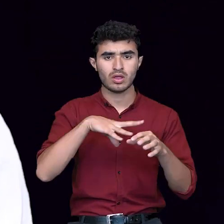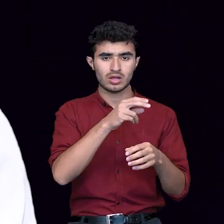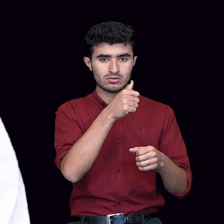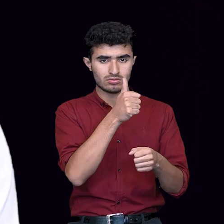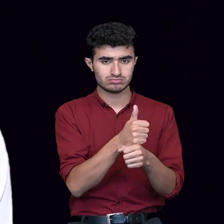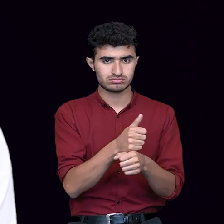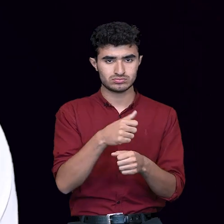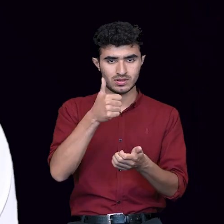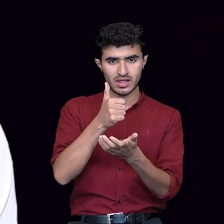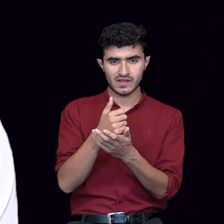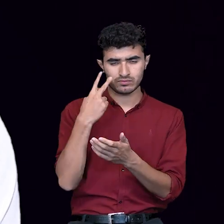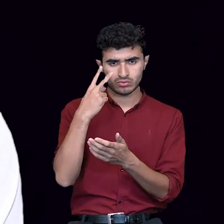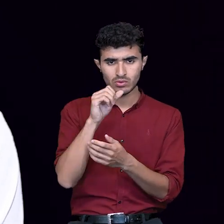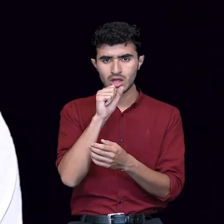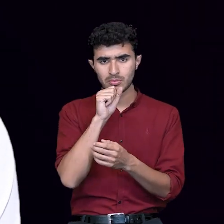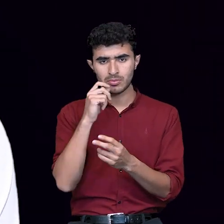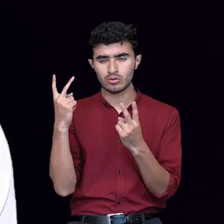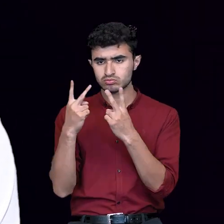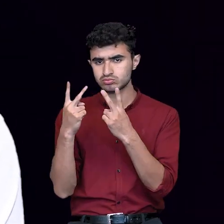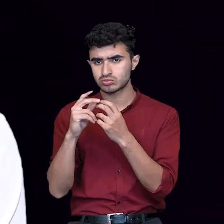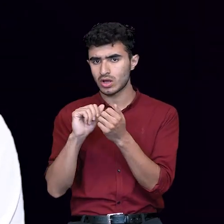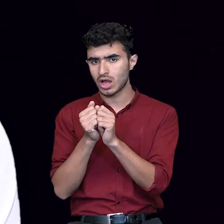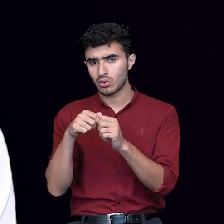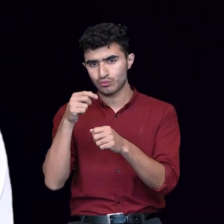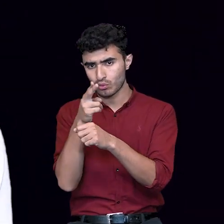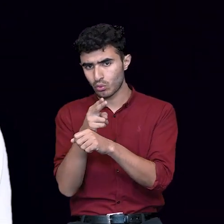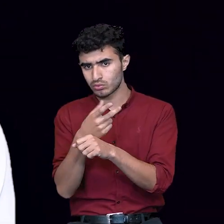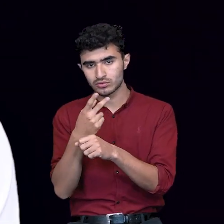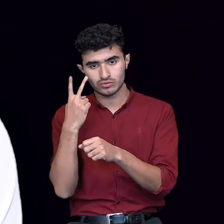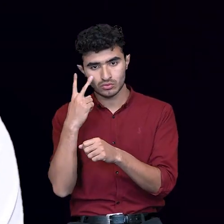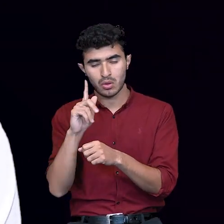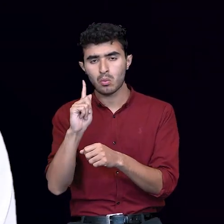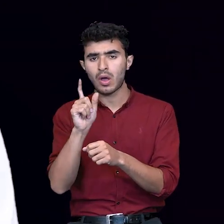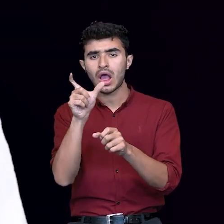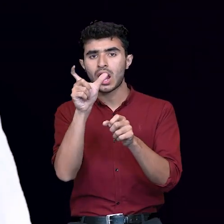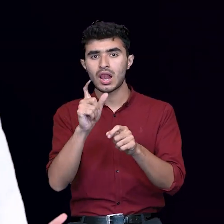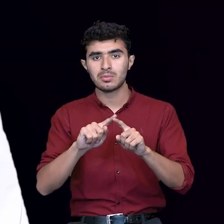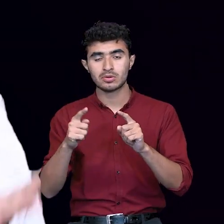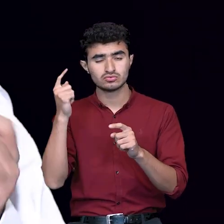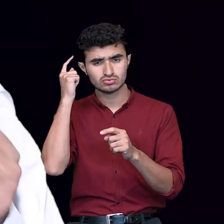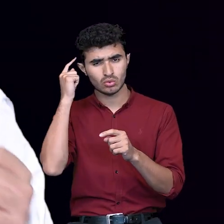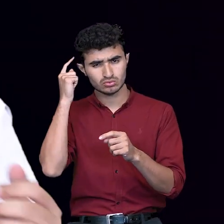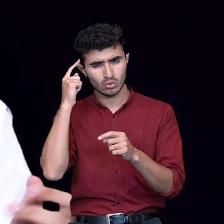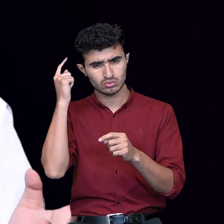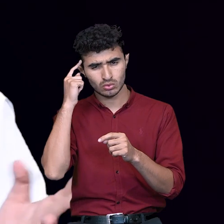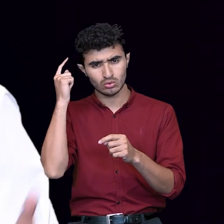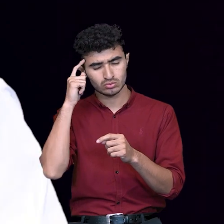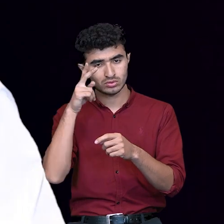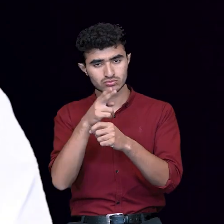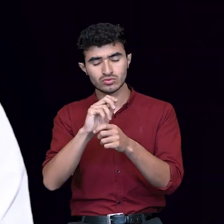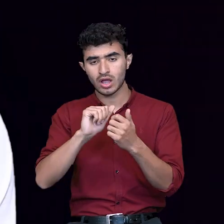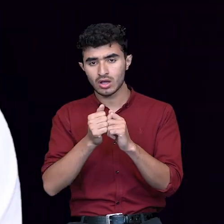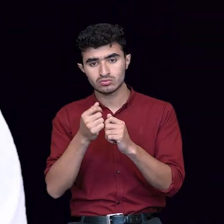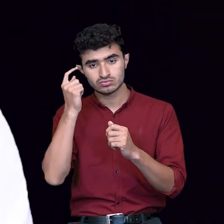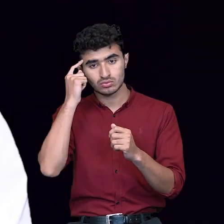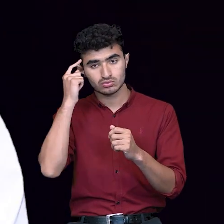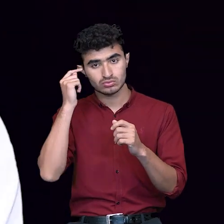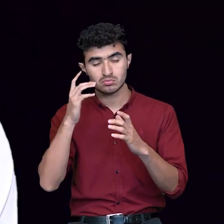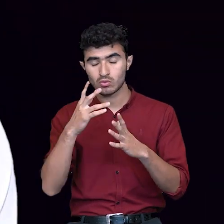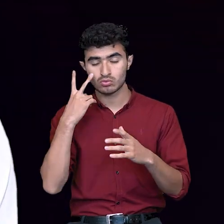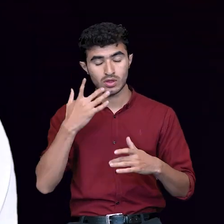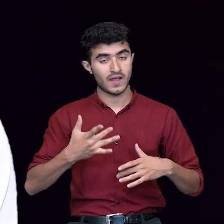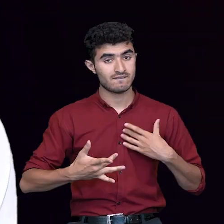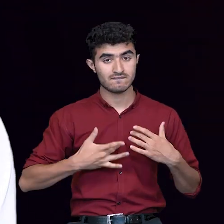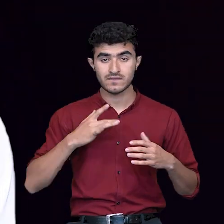giant lights, diffusers, and I remember standing next to the director and cinematographer, and I remember them discussing about what shot they wanted to take. It was just